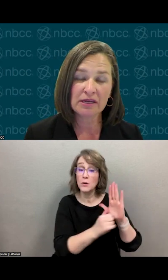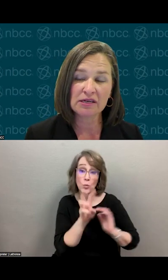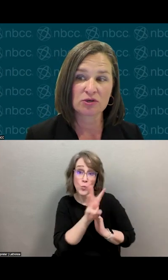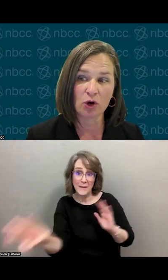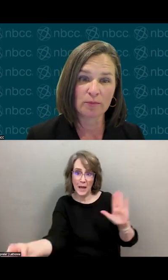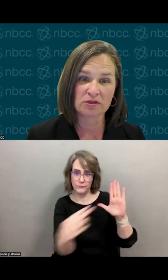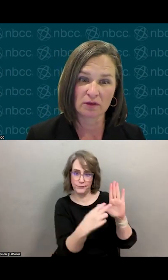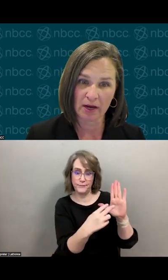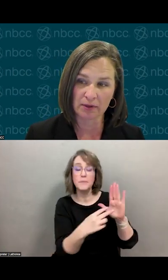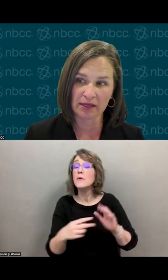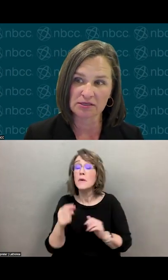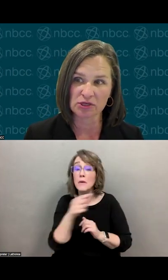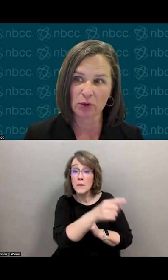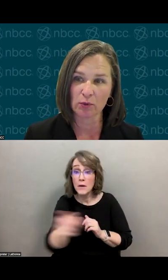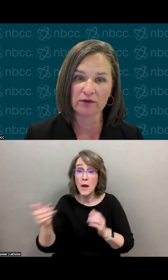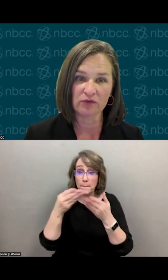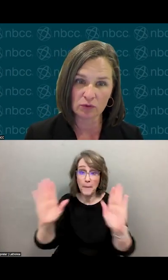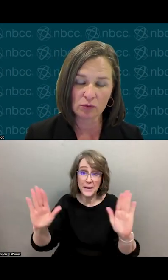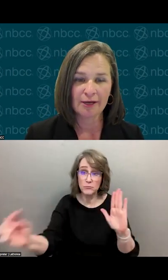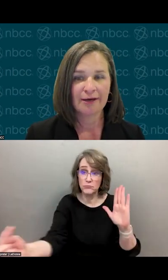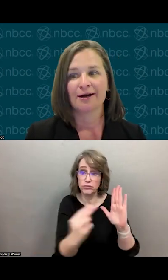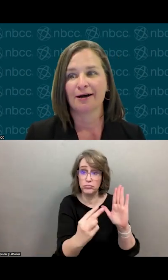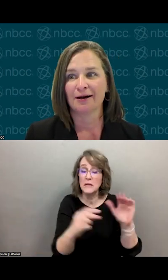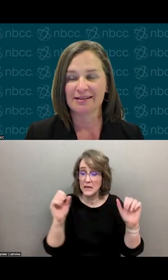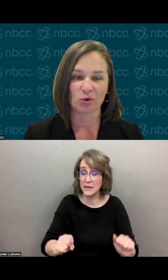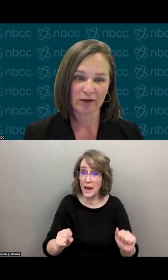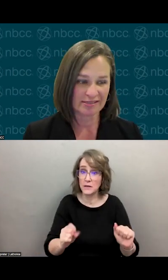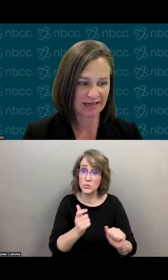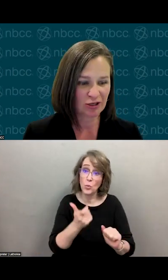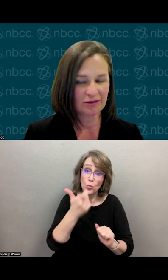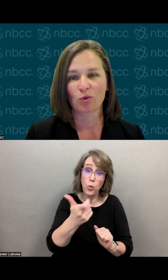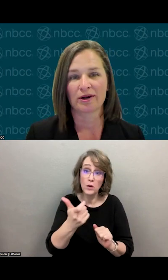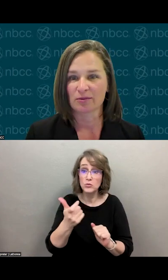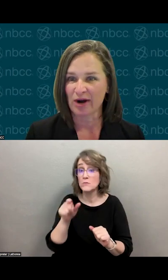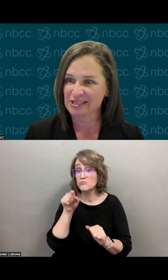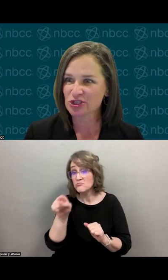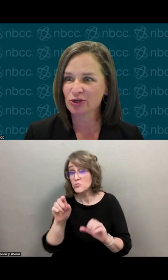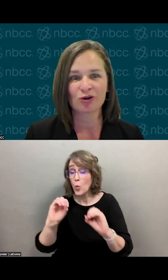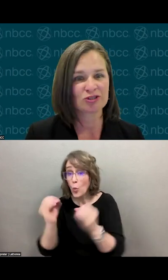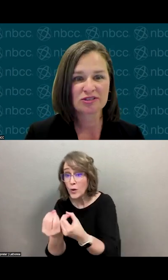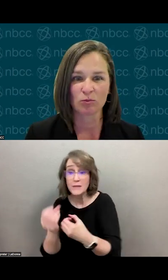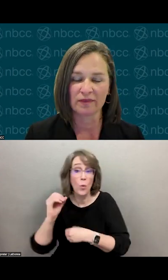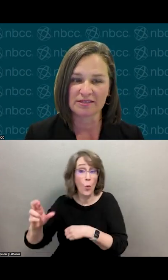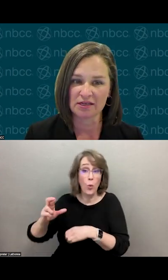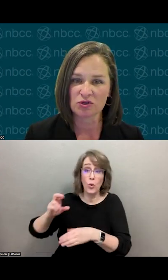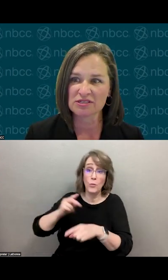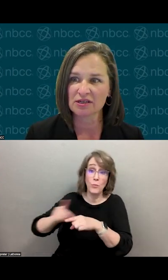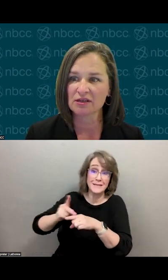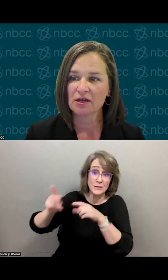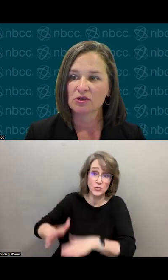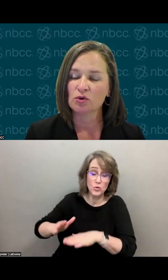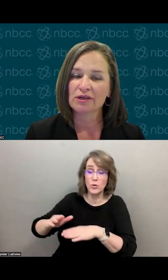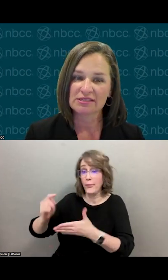of the meetings are open to the public. So if you, as an organization or as a practitioner or just someone that's